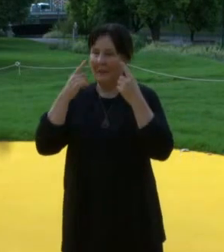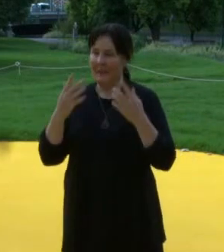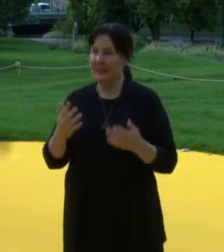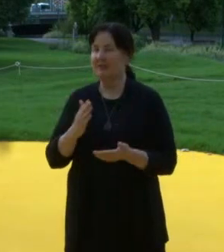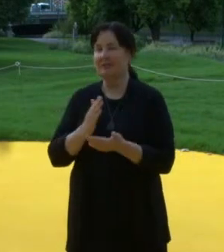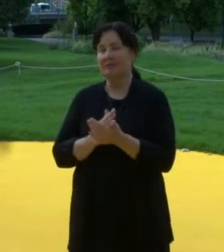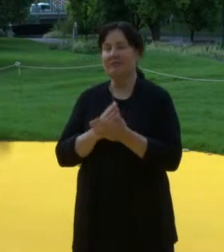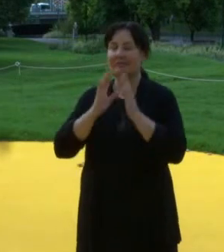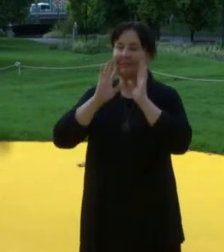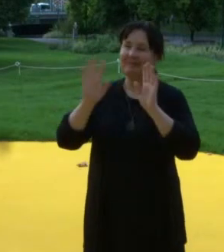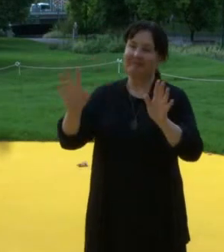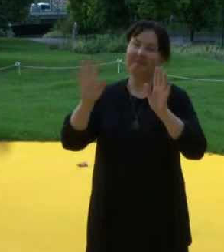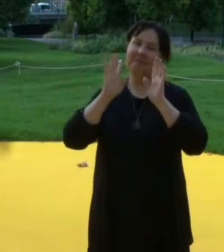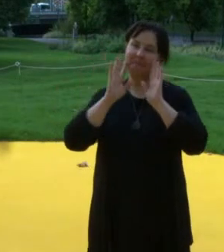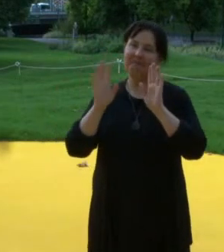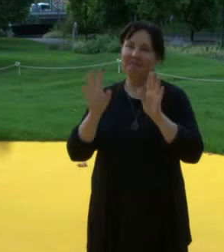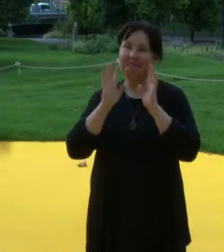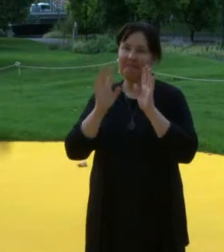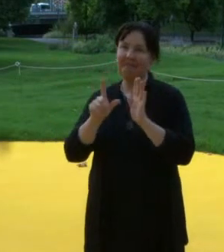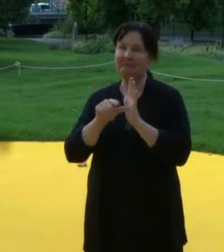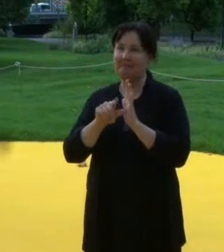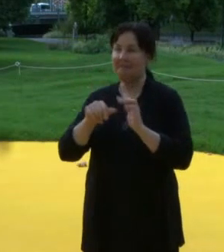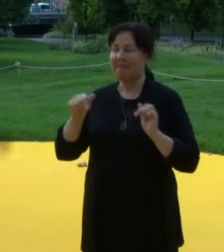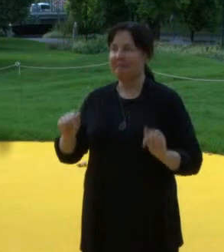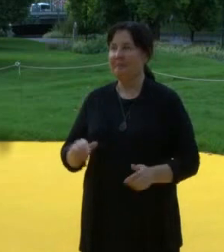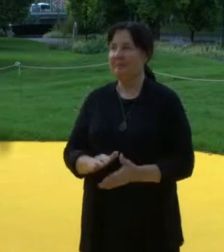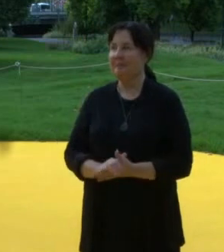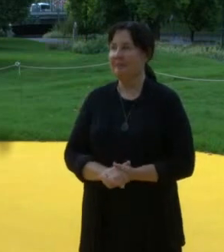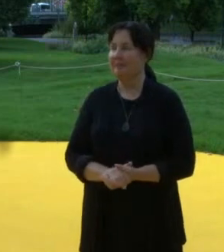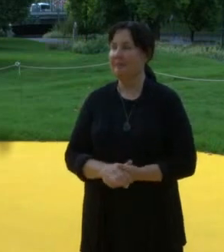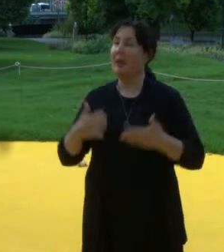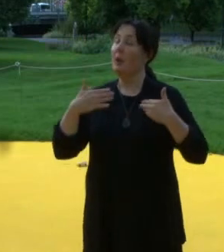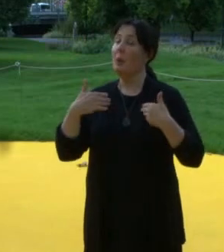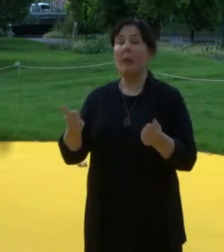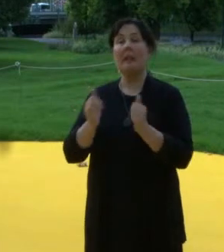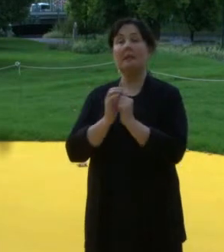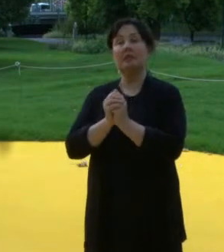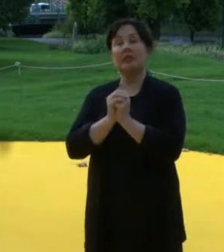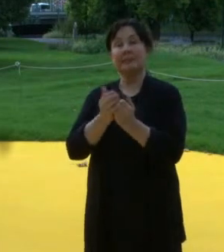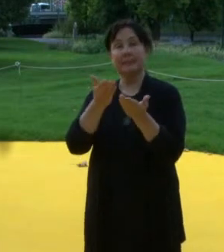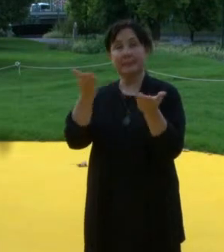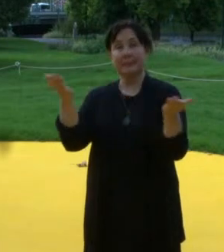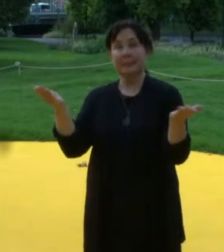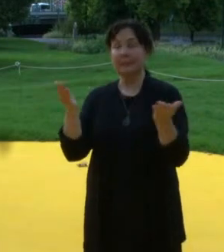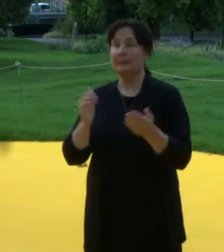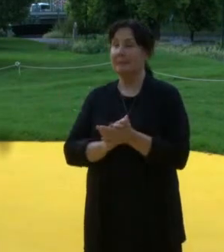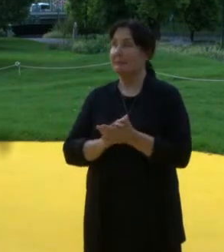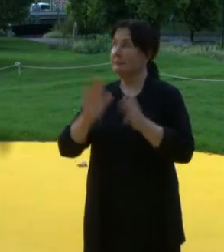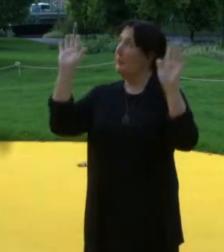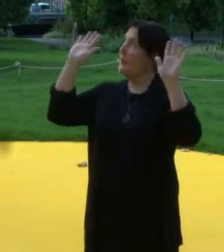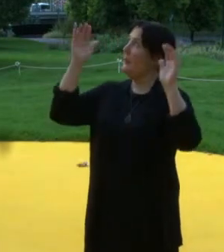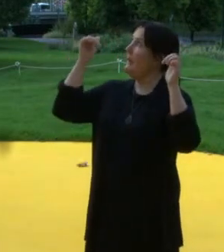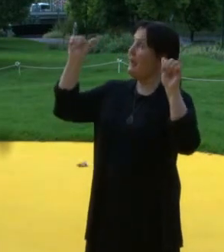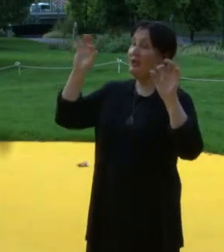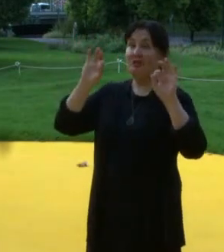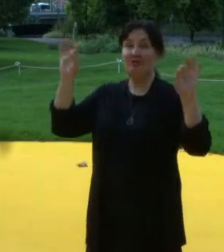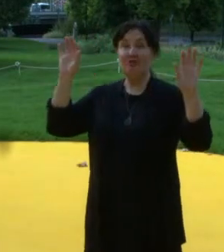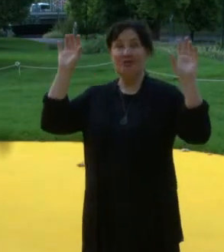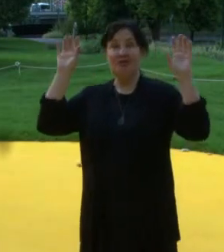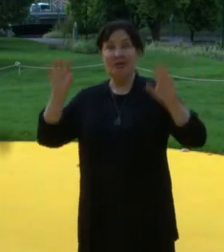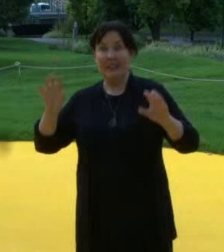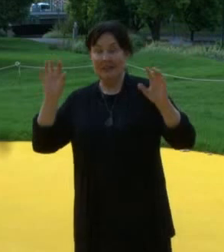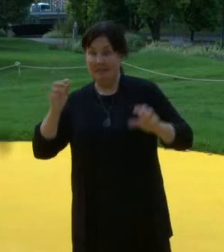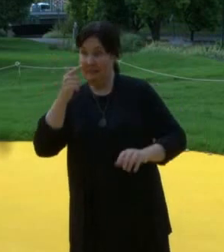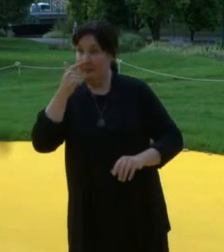glorious, glorious, glorious time this has been. Well, friends, the weather held out for this wonderful